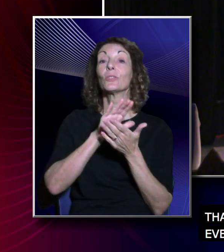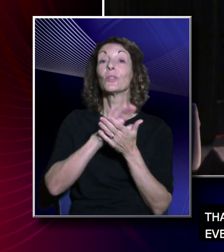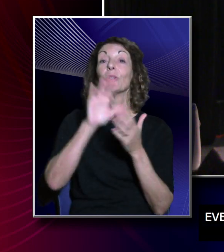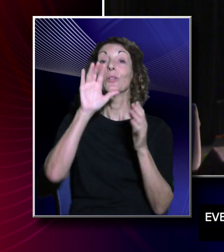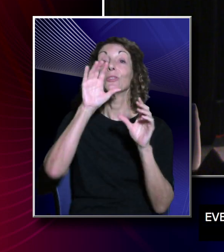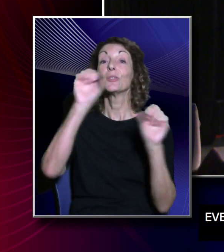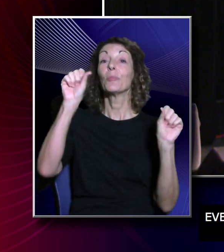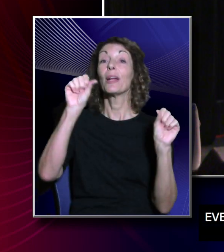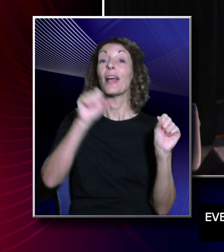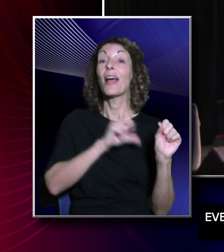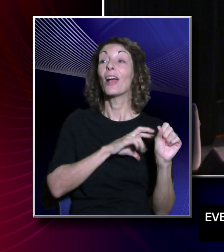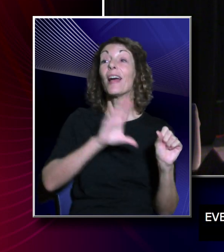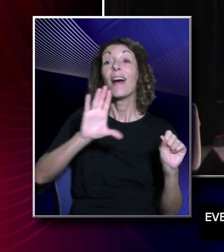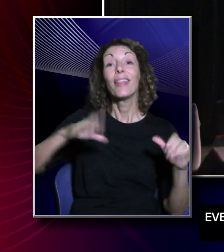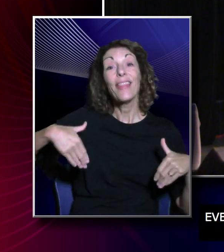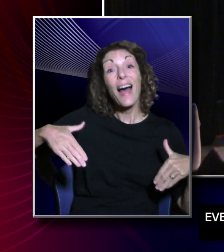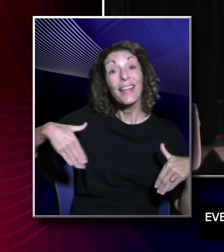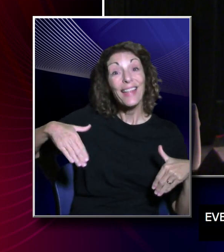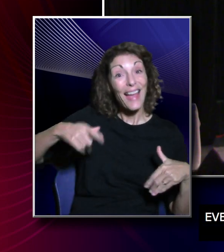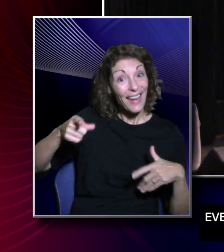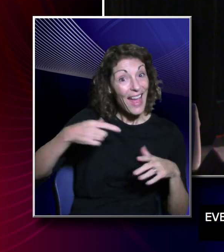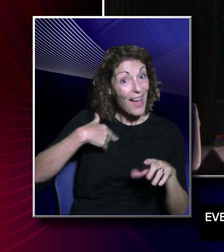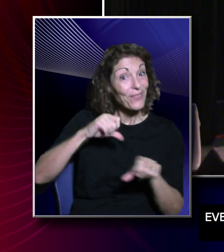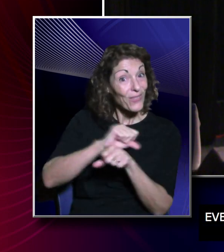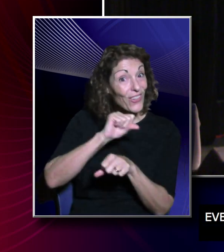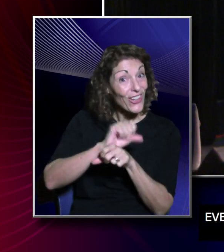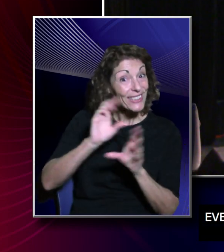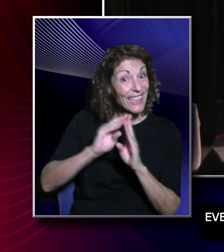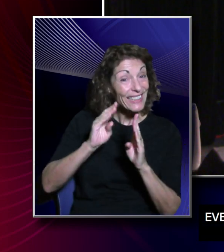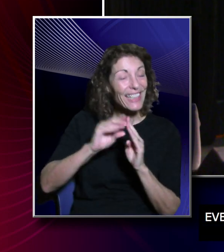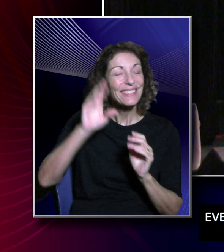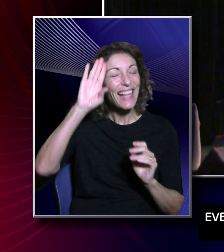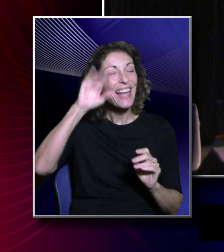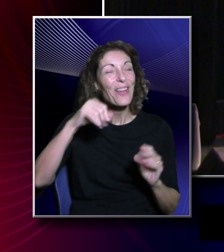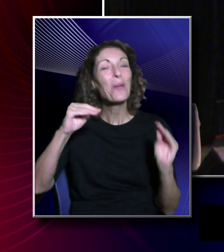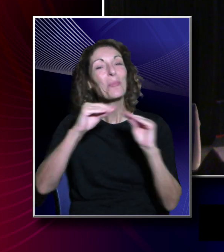work There's session. more than the board. Whoever else is not.